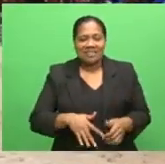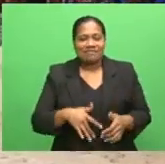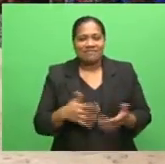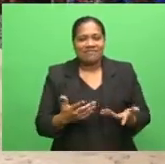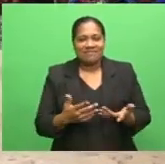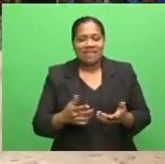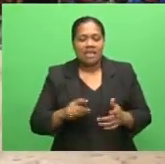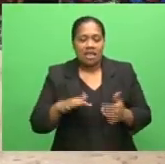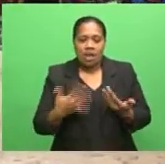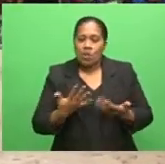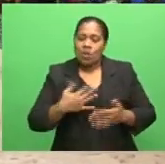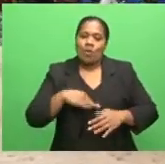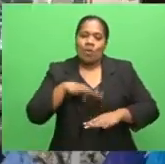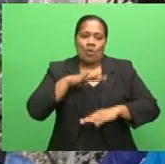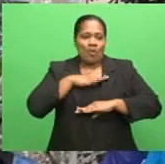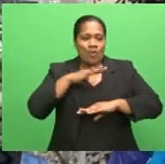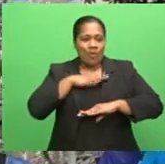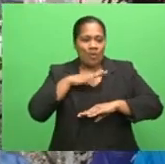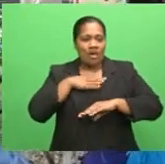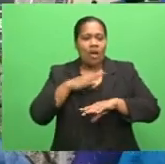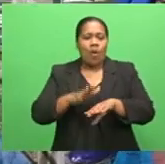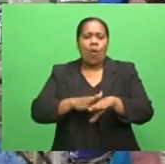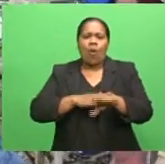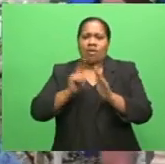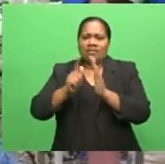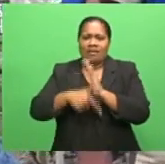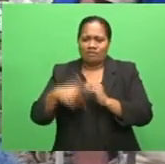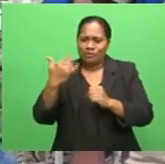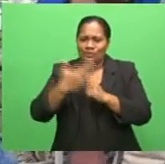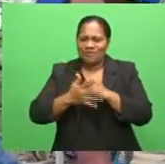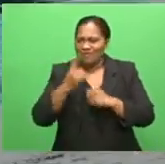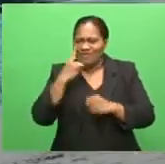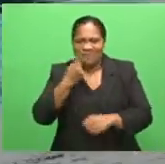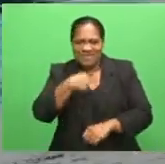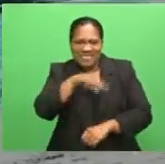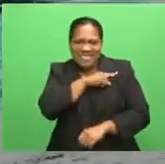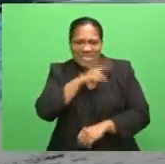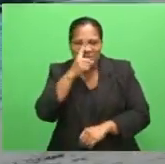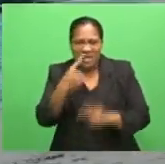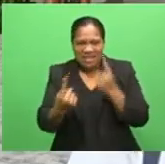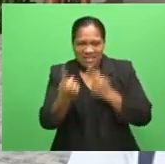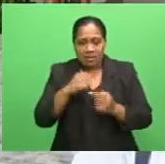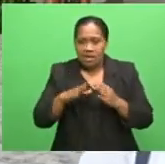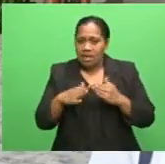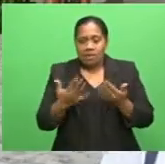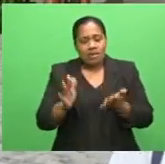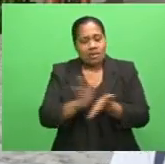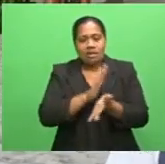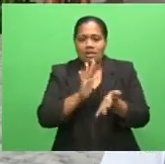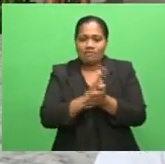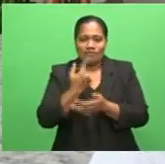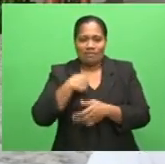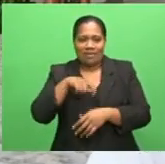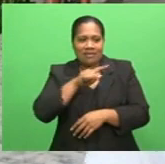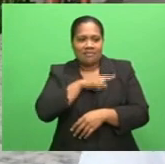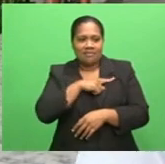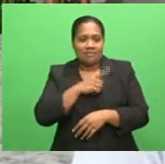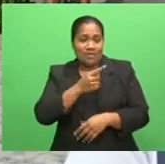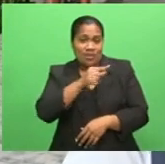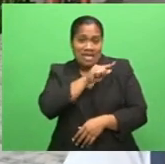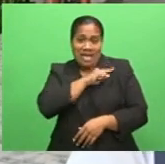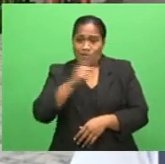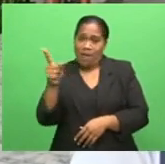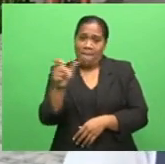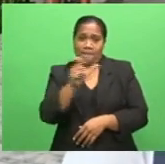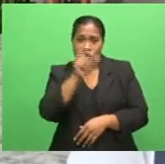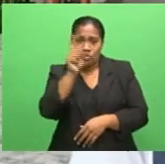It's a long time we've been haven't seen guests, so a happy time for us here. When the guests come back today on the island, it was